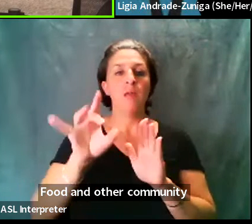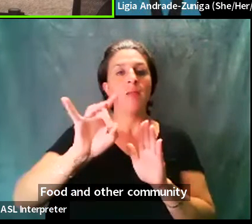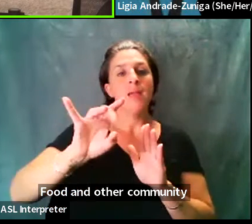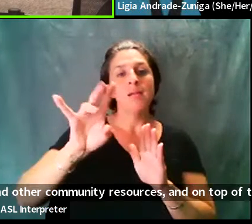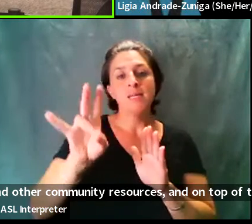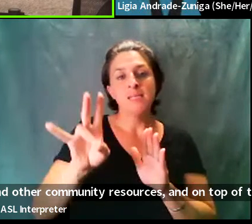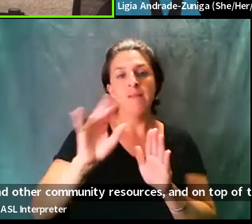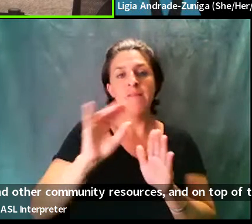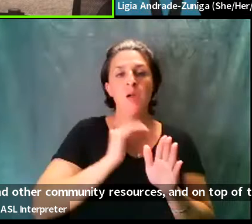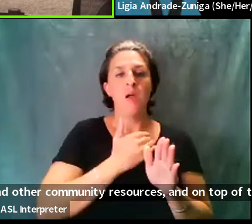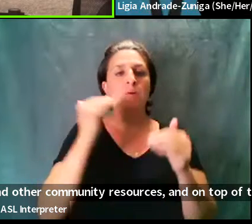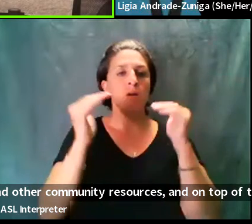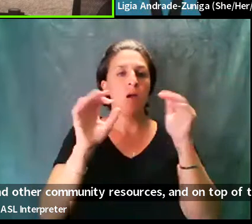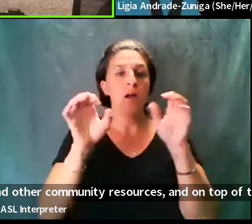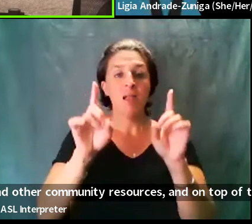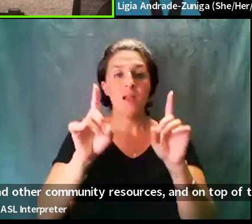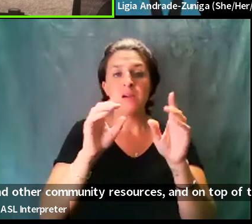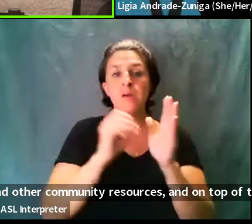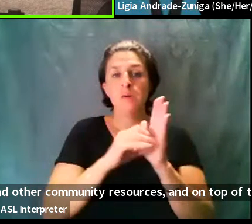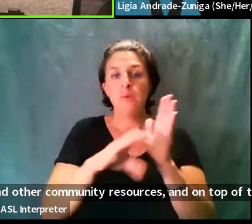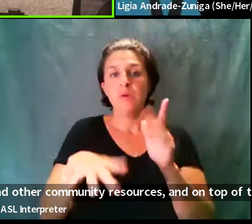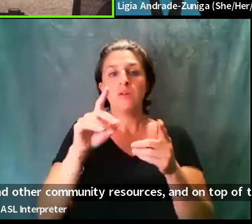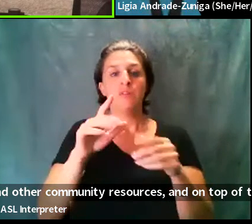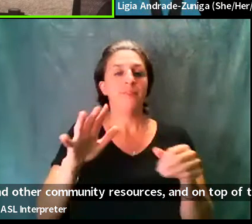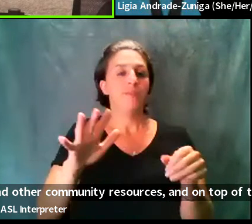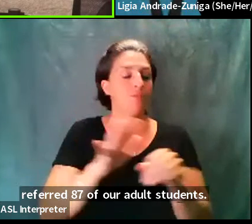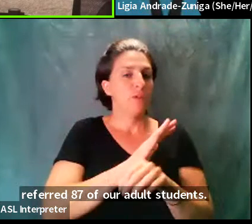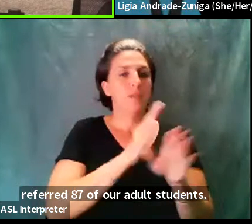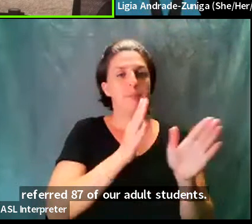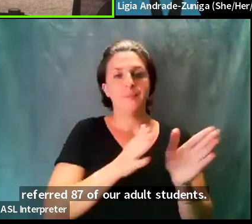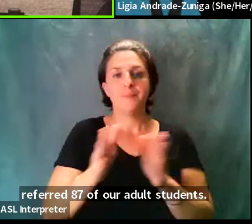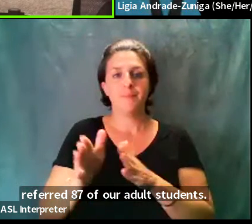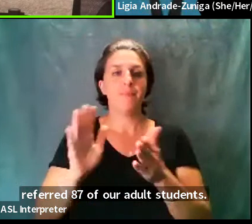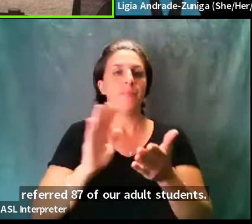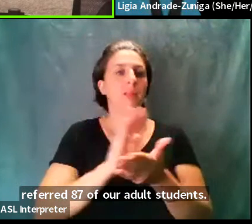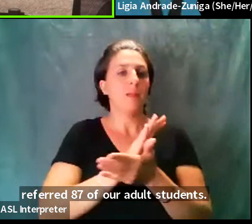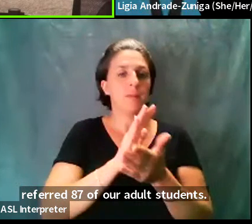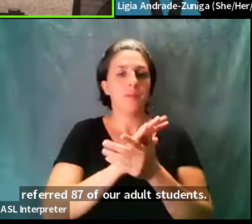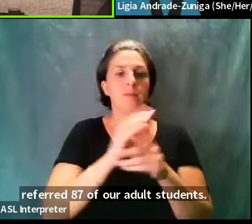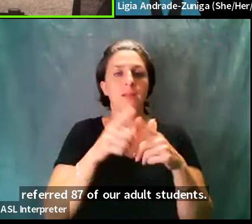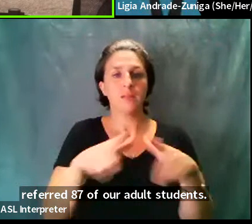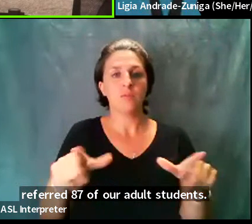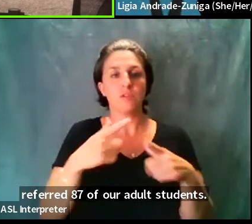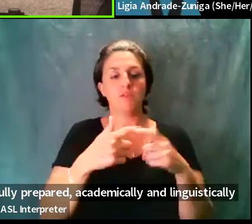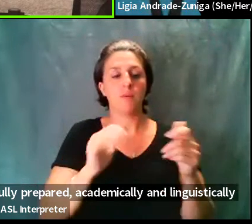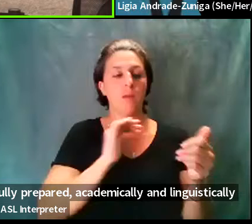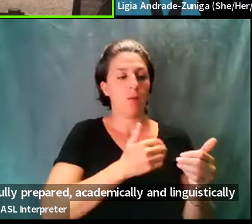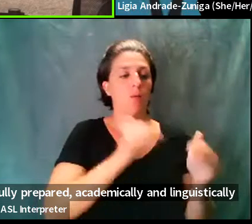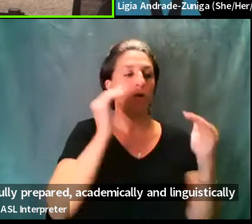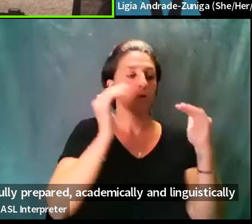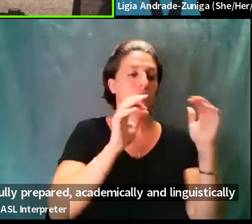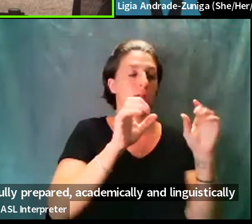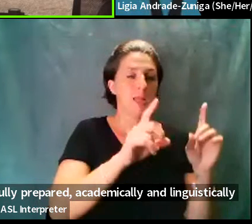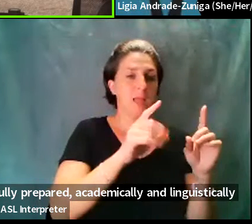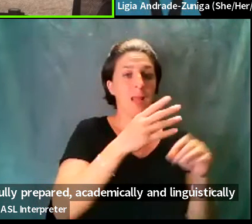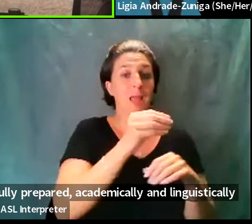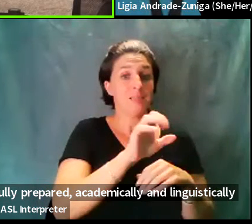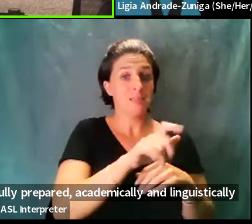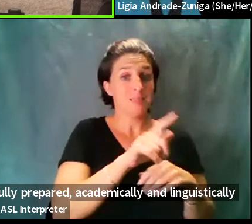of our adult ed students fully prepared academically and linguistically from our adult ed and ESL